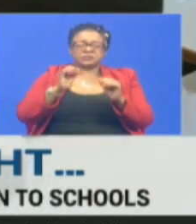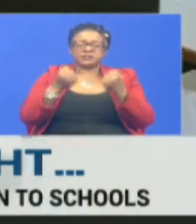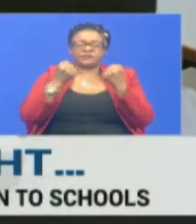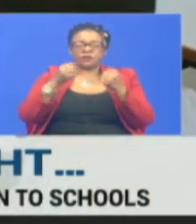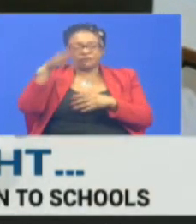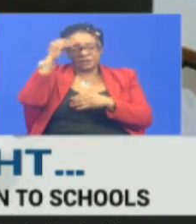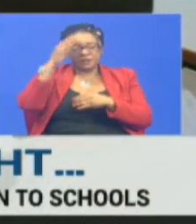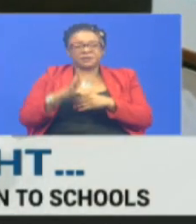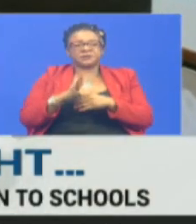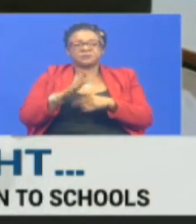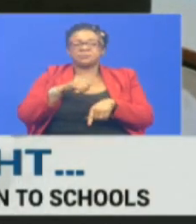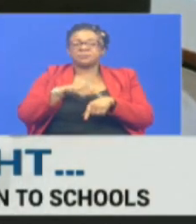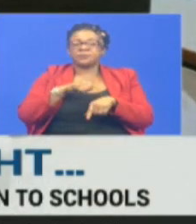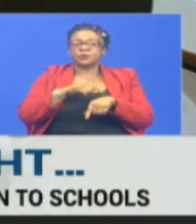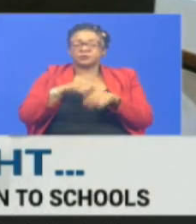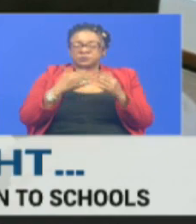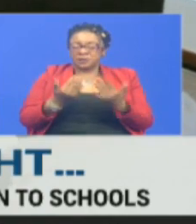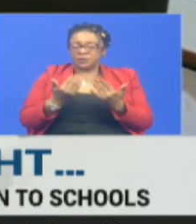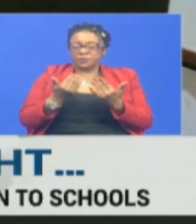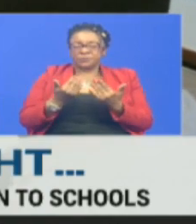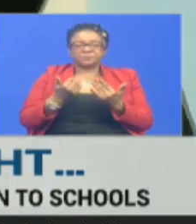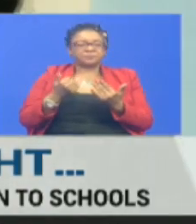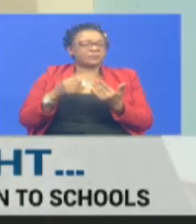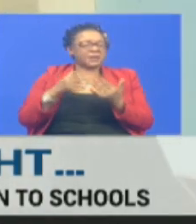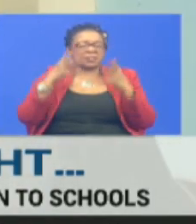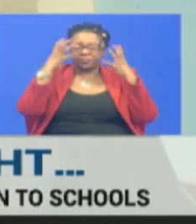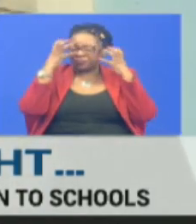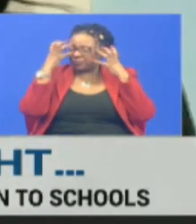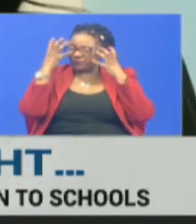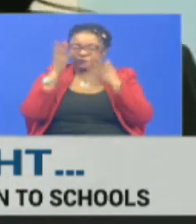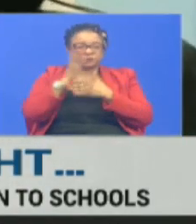the period has been a nightmare for some. So the